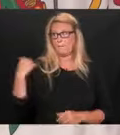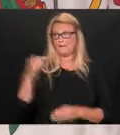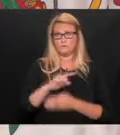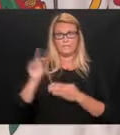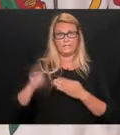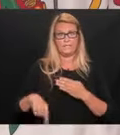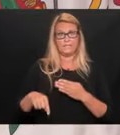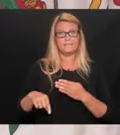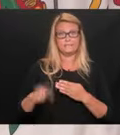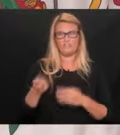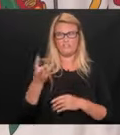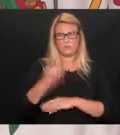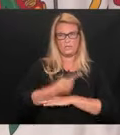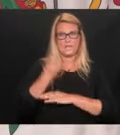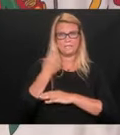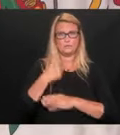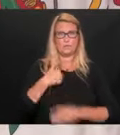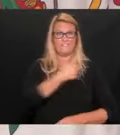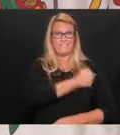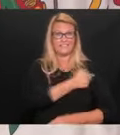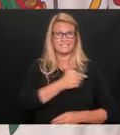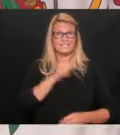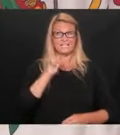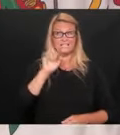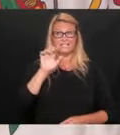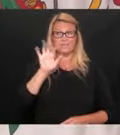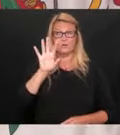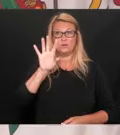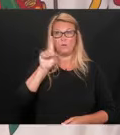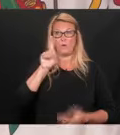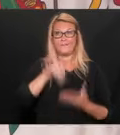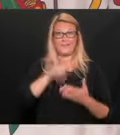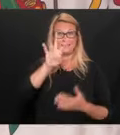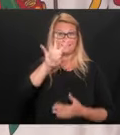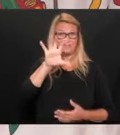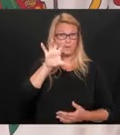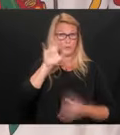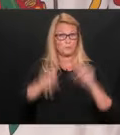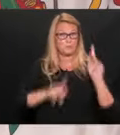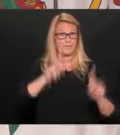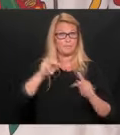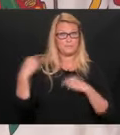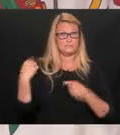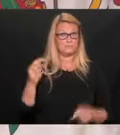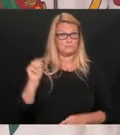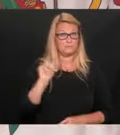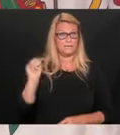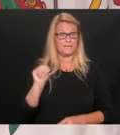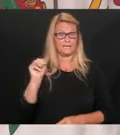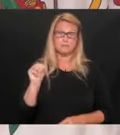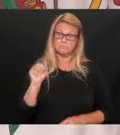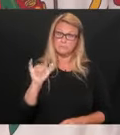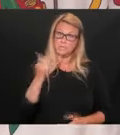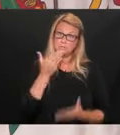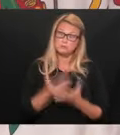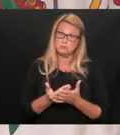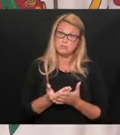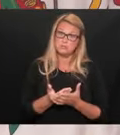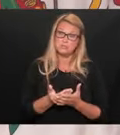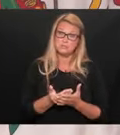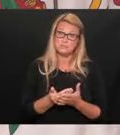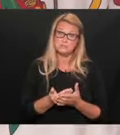the last few days, we vaccinated 1,700 folks since Monday. Well, that's good in a lot of